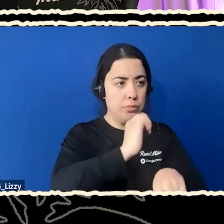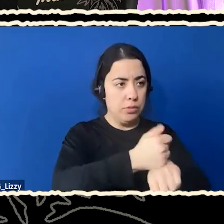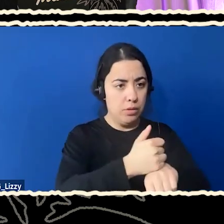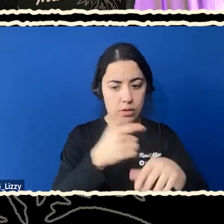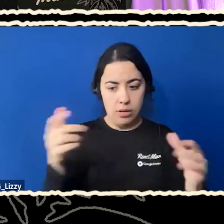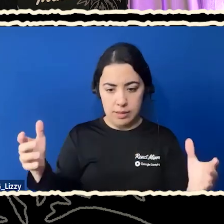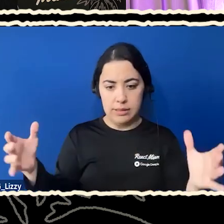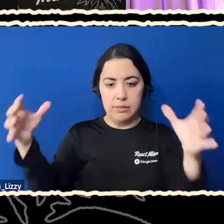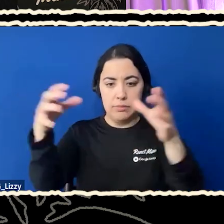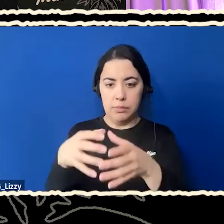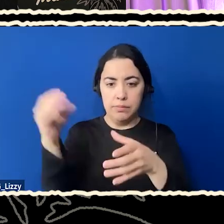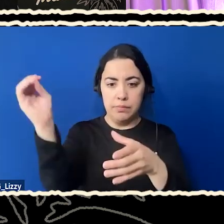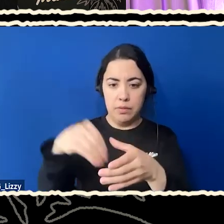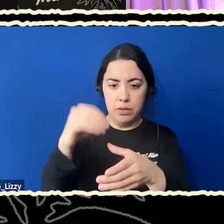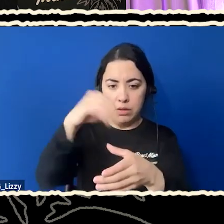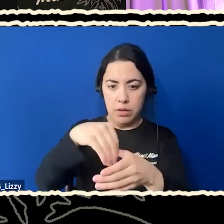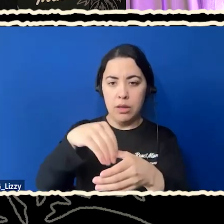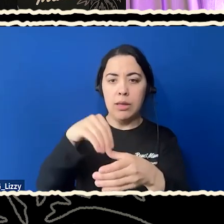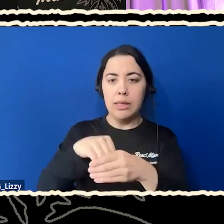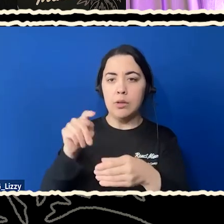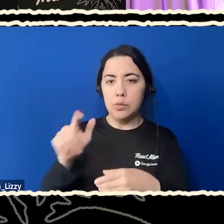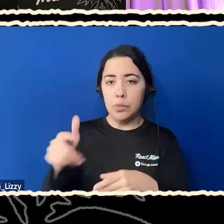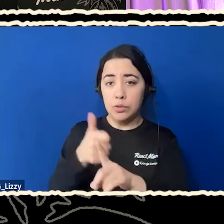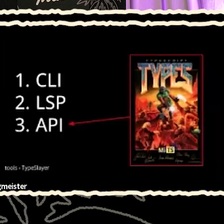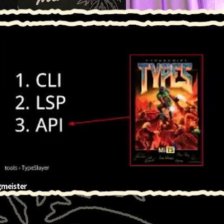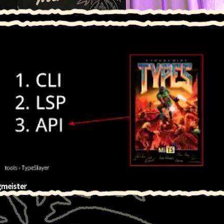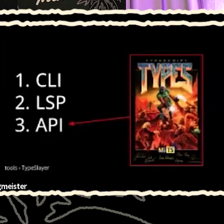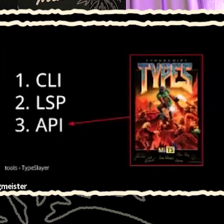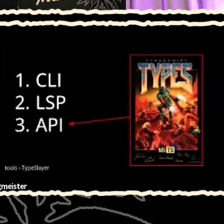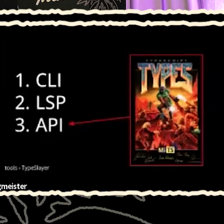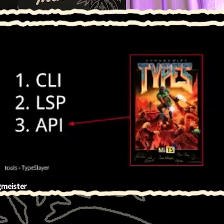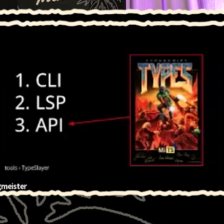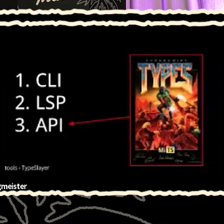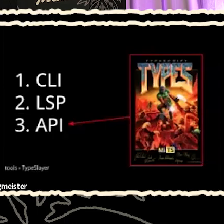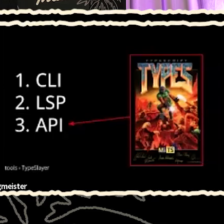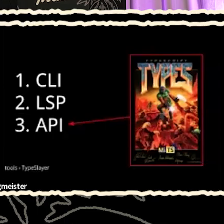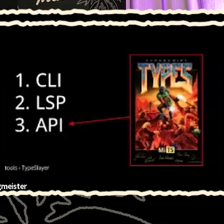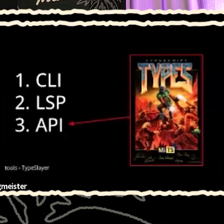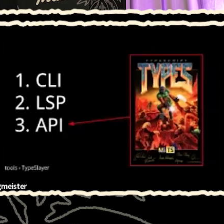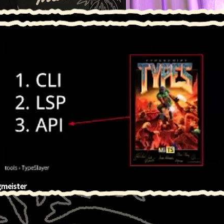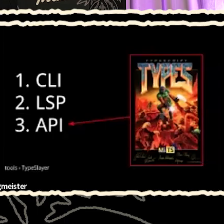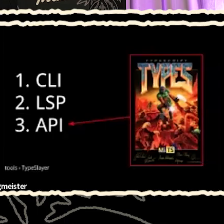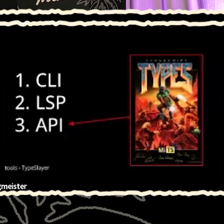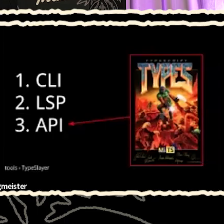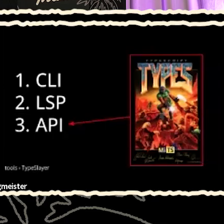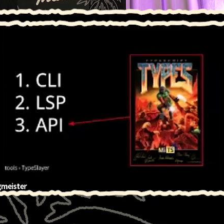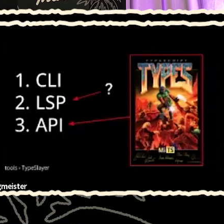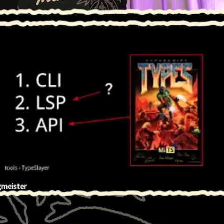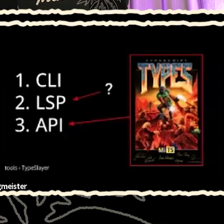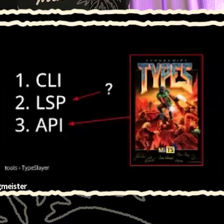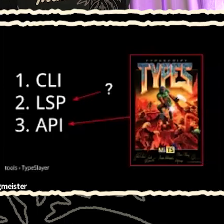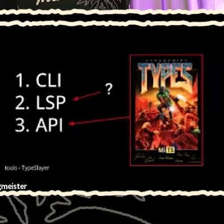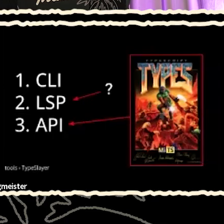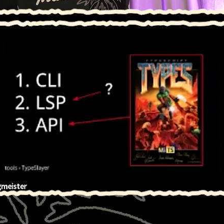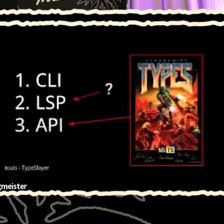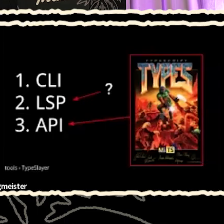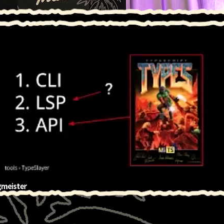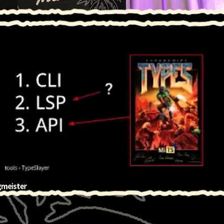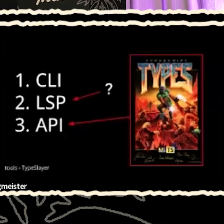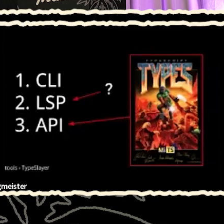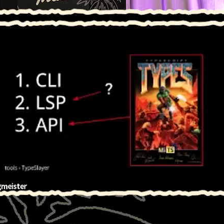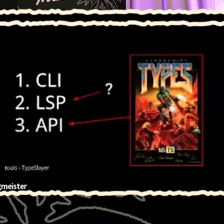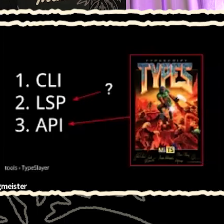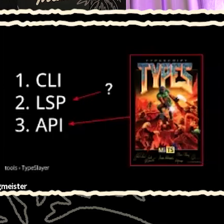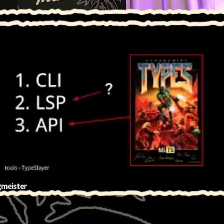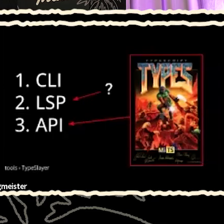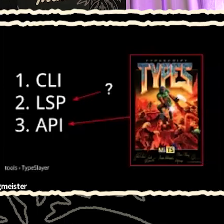that you can use on your code bases called TypeSlayer. Doom, by the way, used the API, like tools do sometimes. But what about measuring the rest? How do